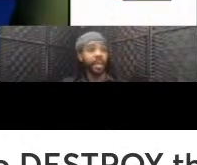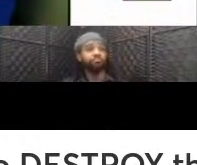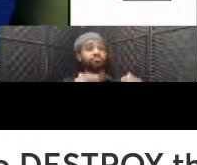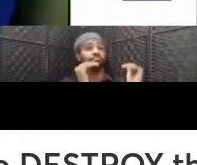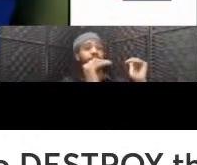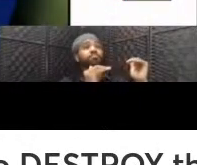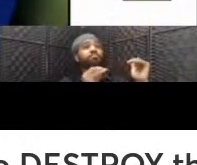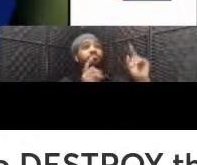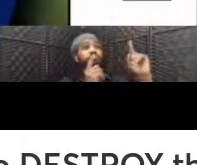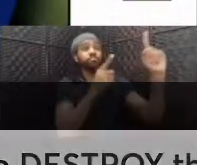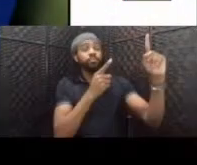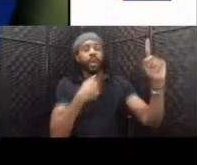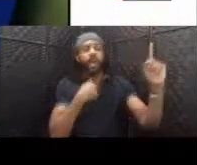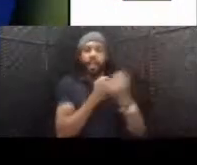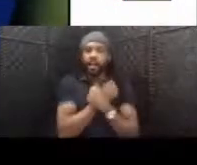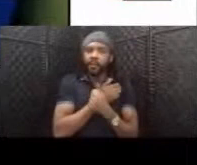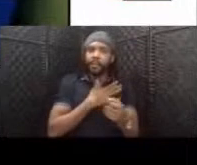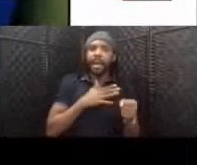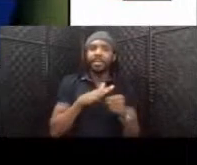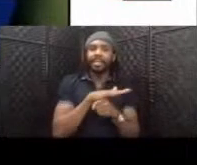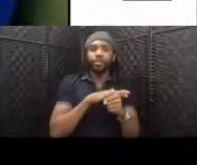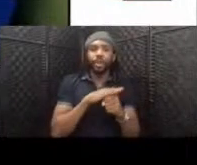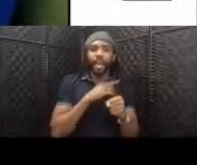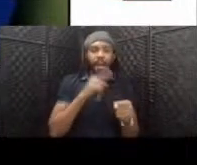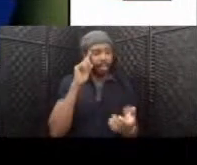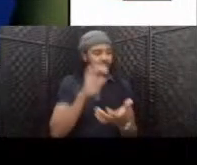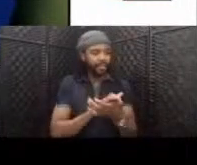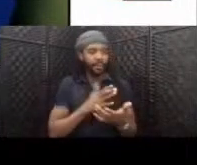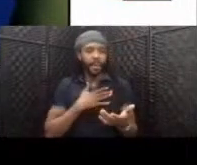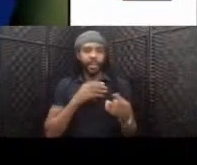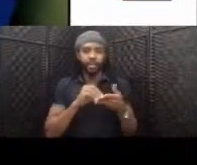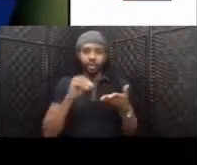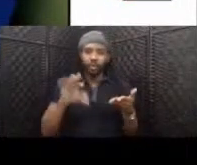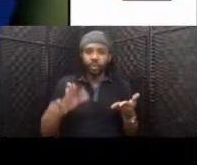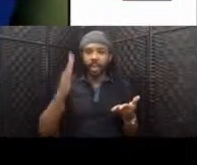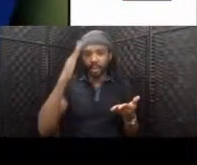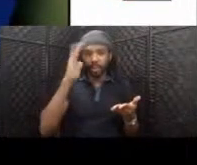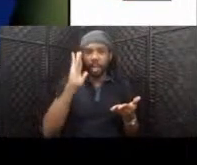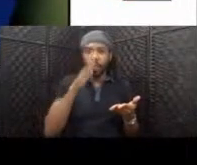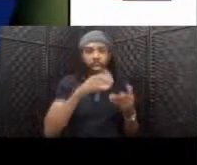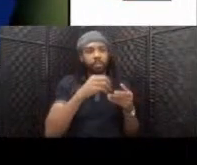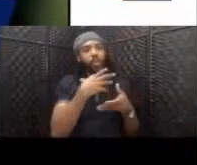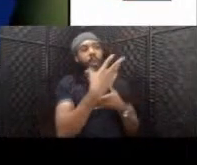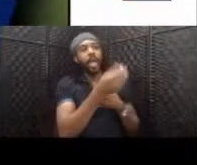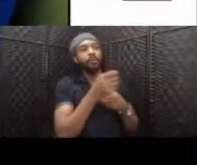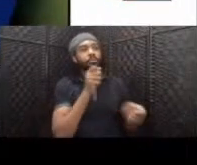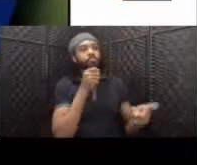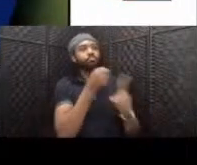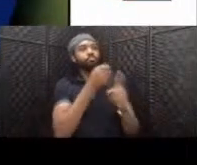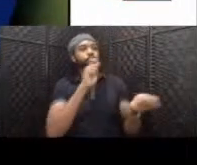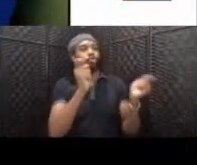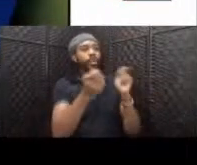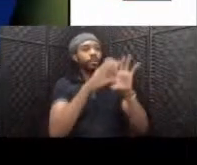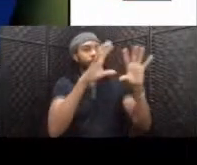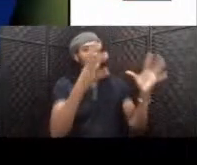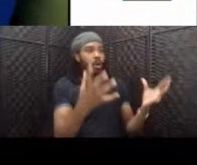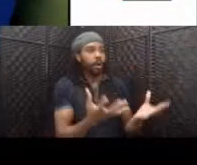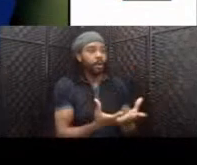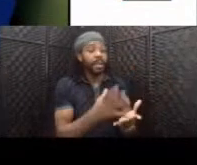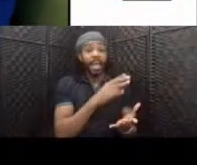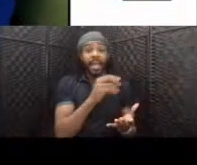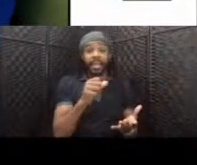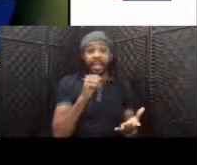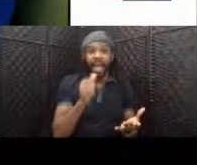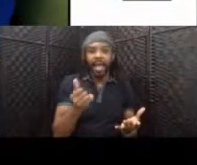my district, and I believe in our students, and I know they will go out and change the world. I'm also not naive enough